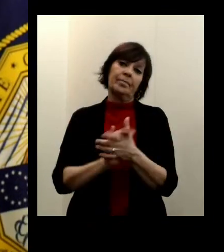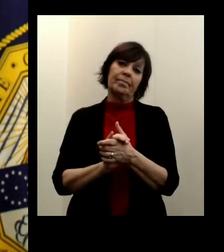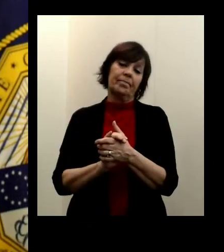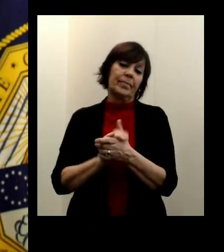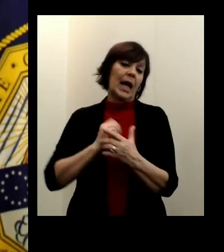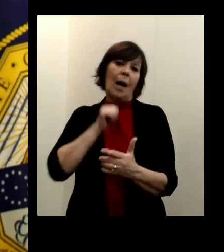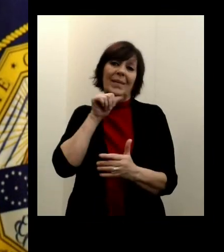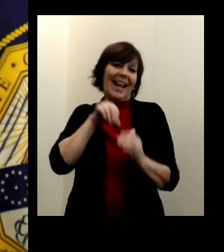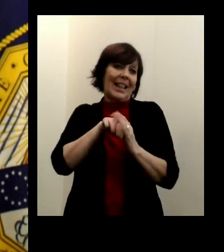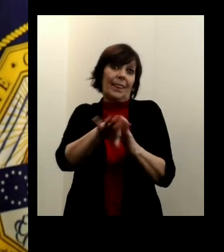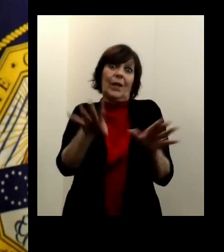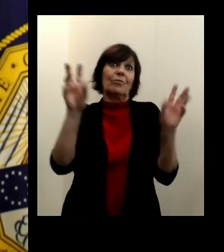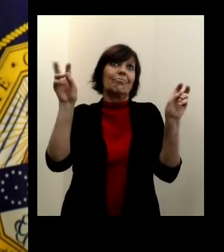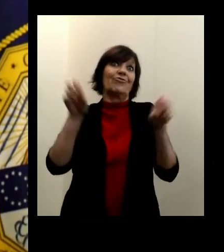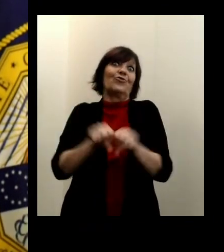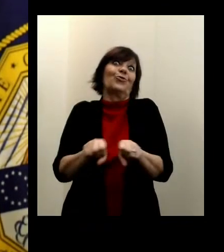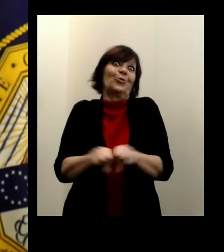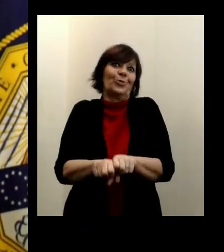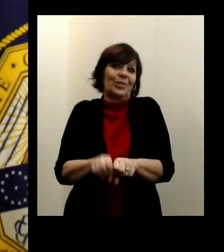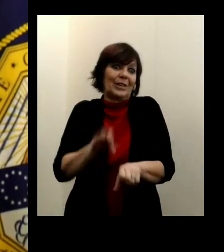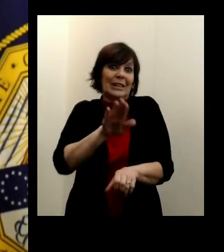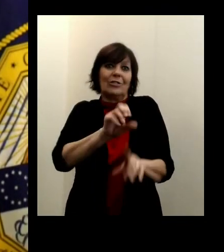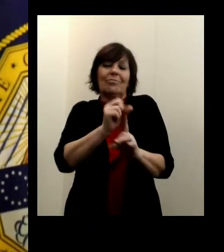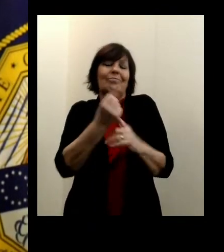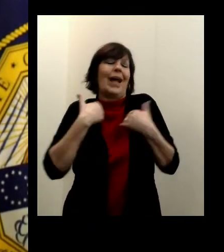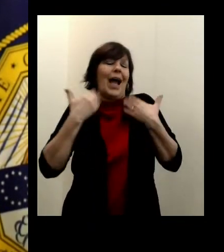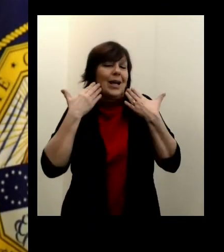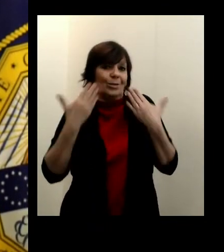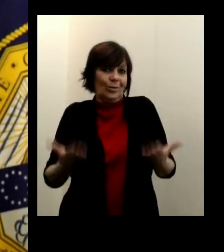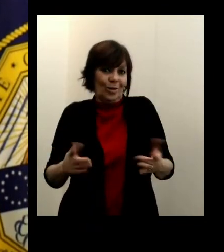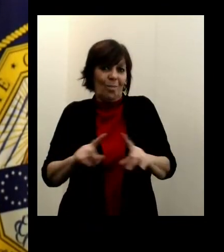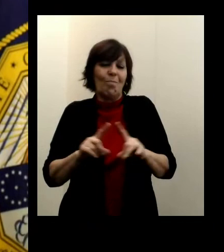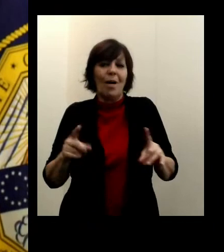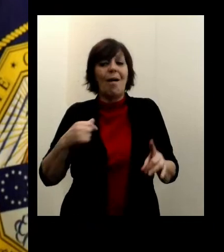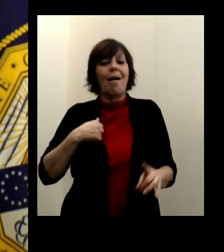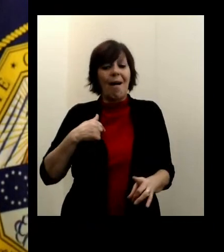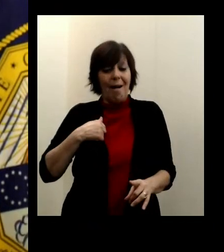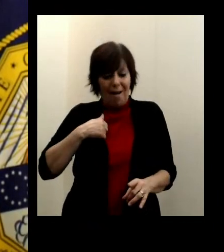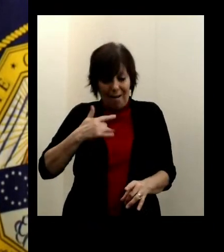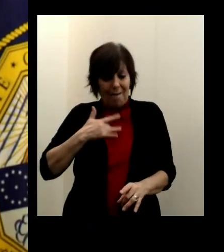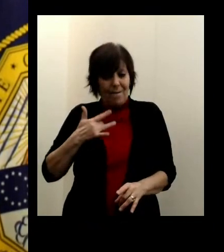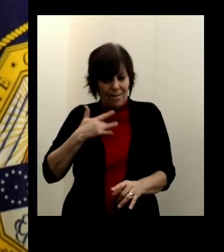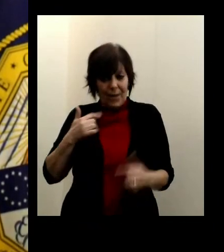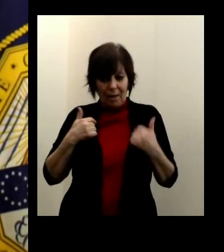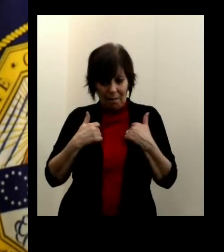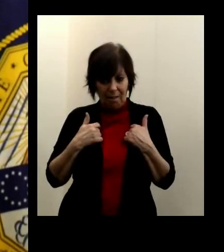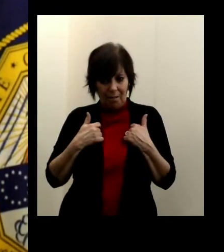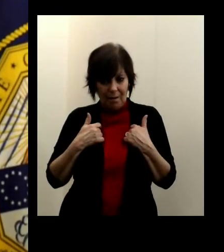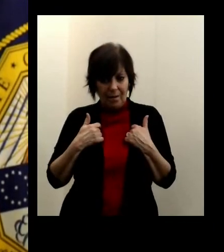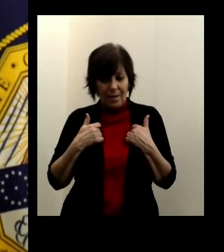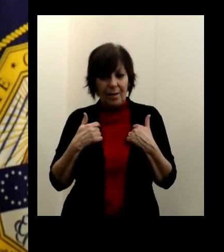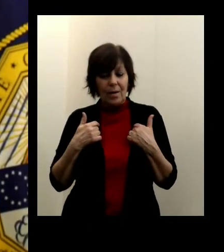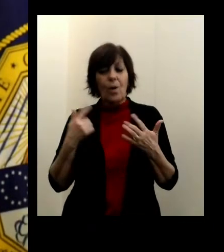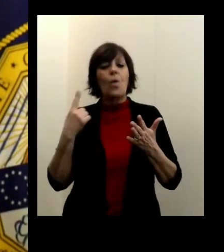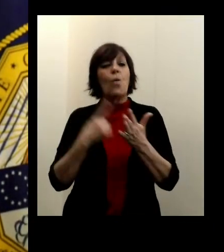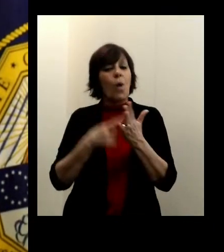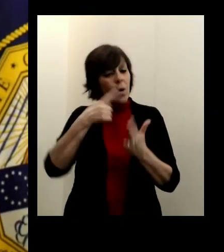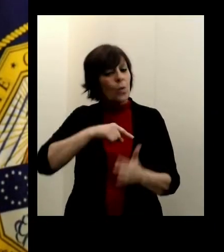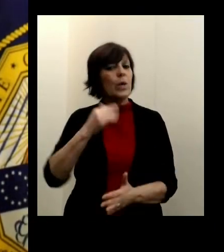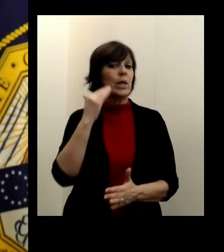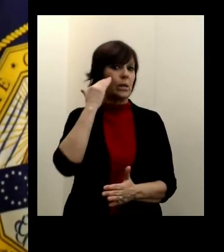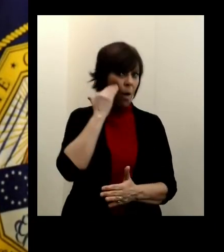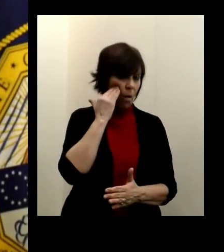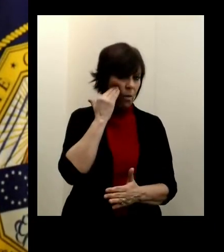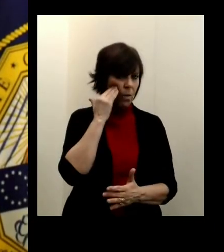not in their shoes, and I don't know what their circumstances are. But I feel just in terms of what we know, and